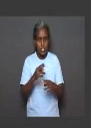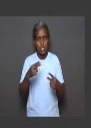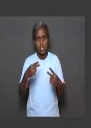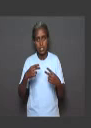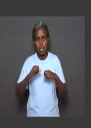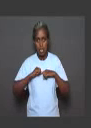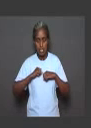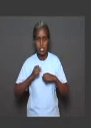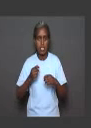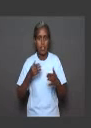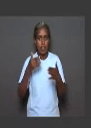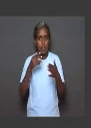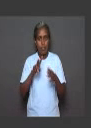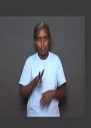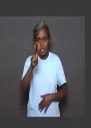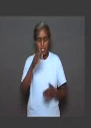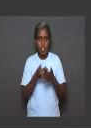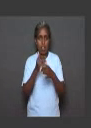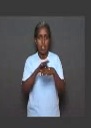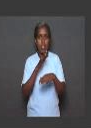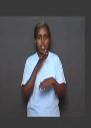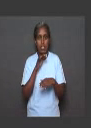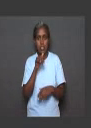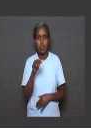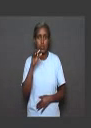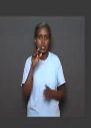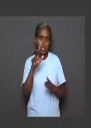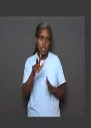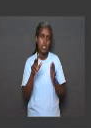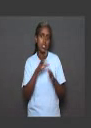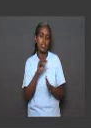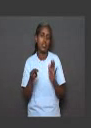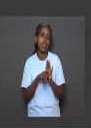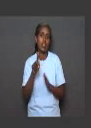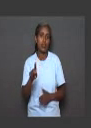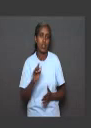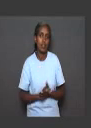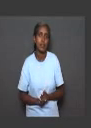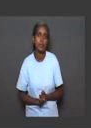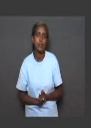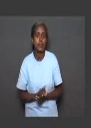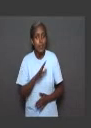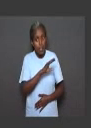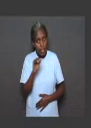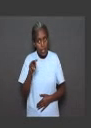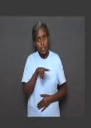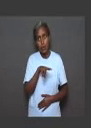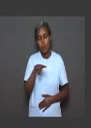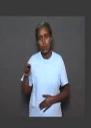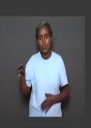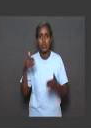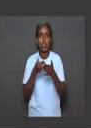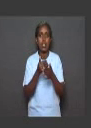vertical asymptotes at 3 and -1, and a